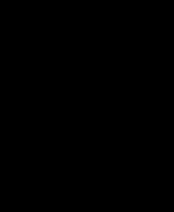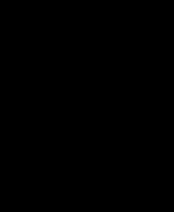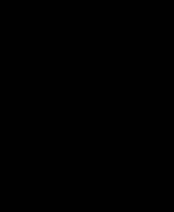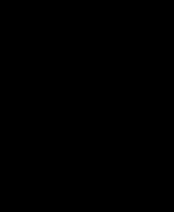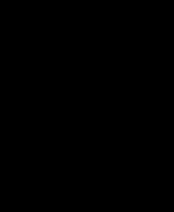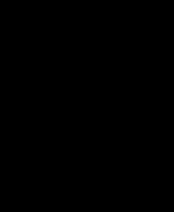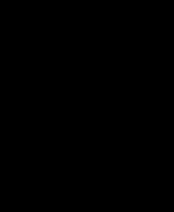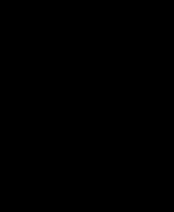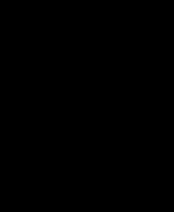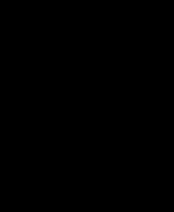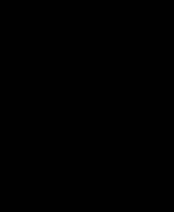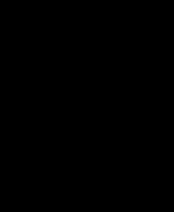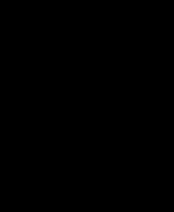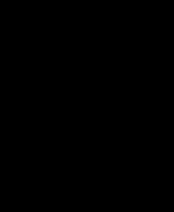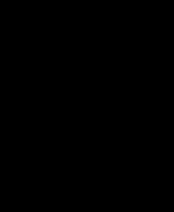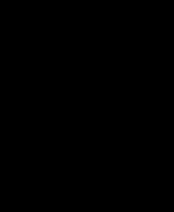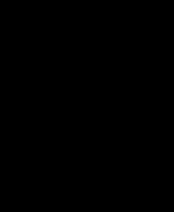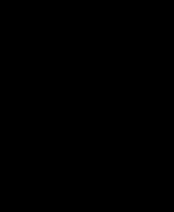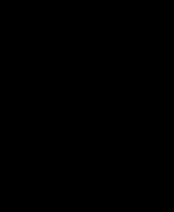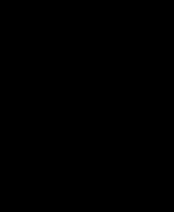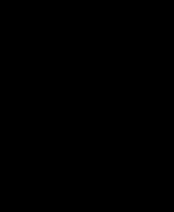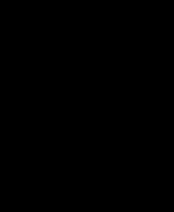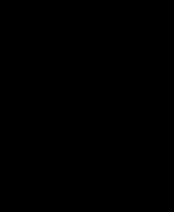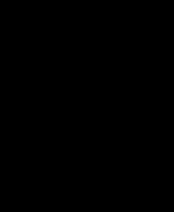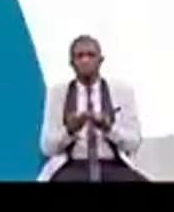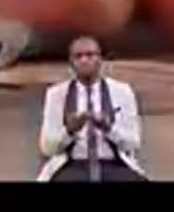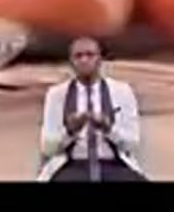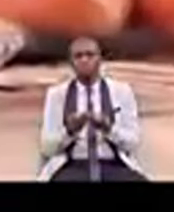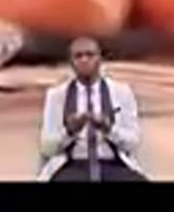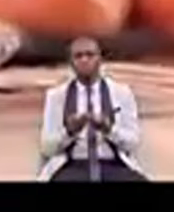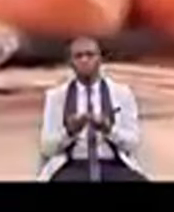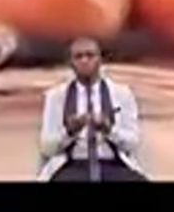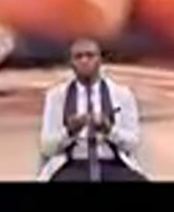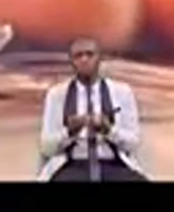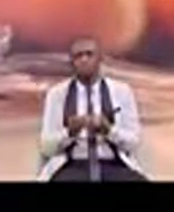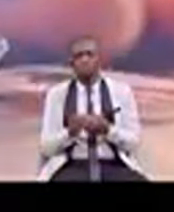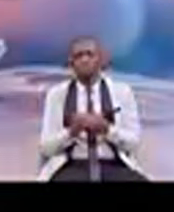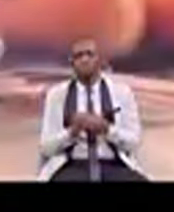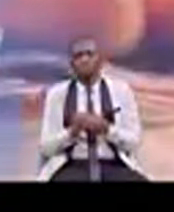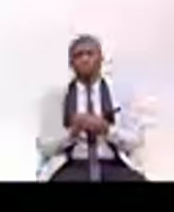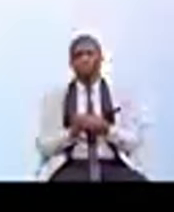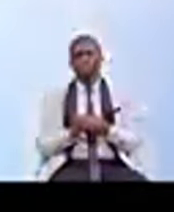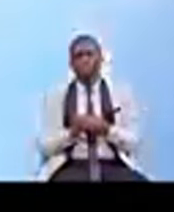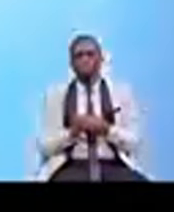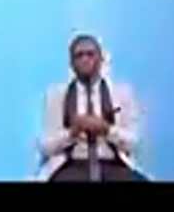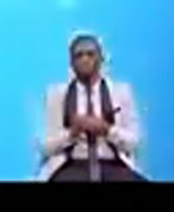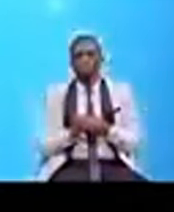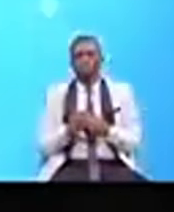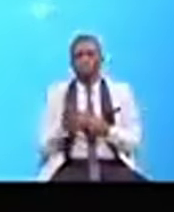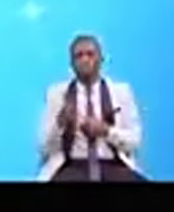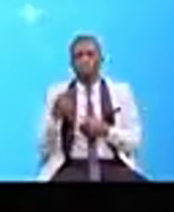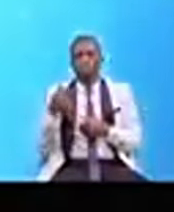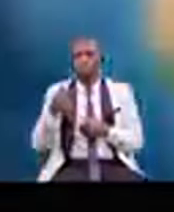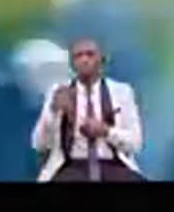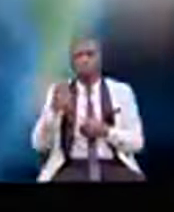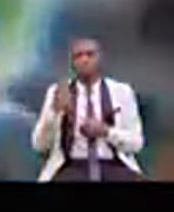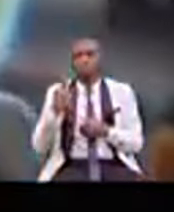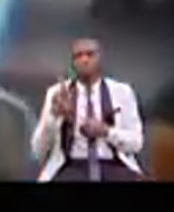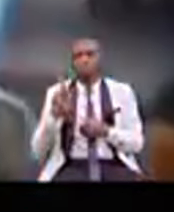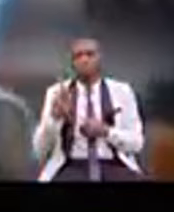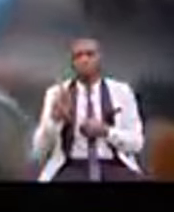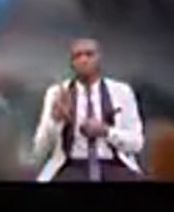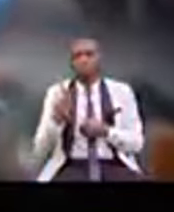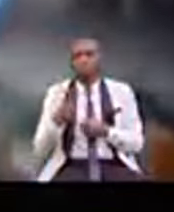time, he is long suffering to you what, to me what, and to us what, not willing